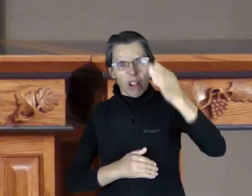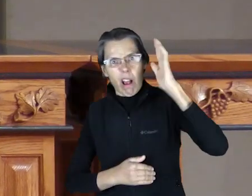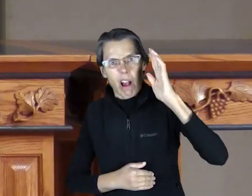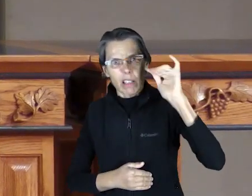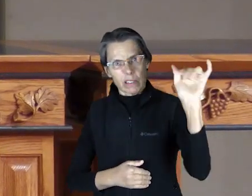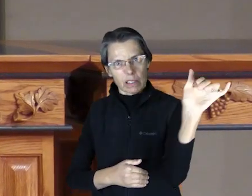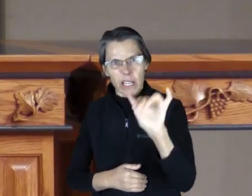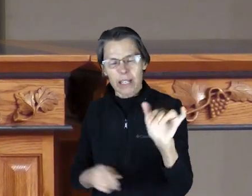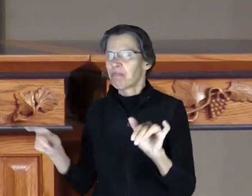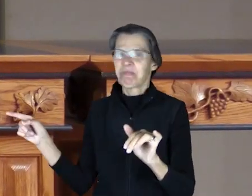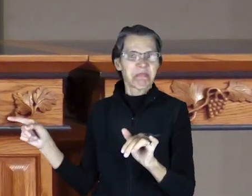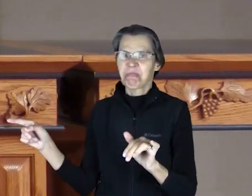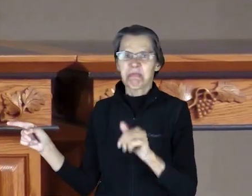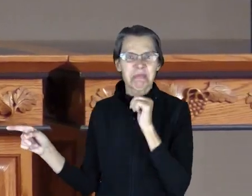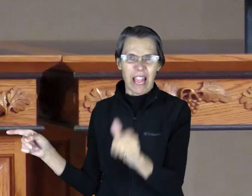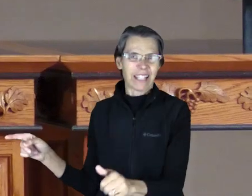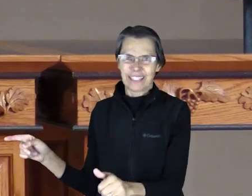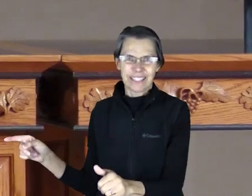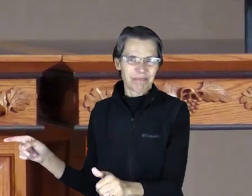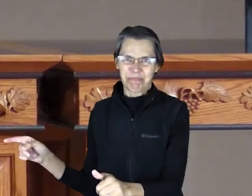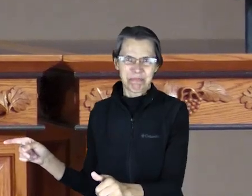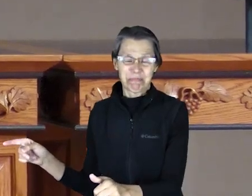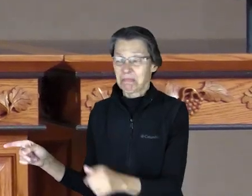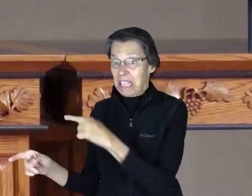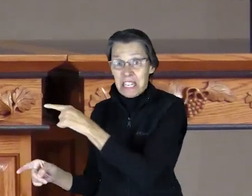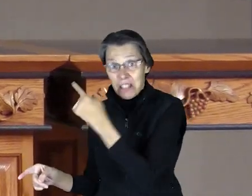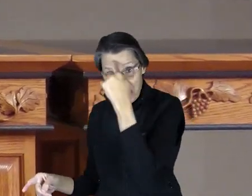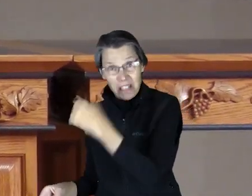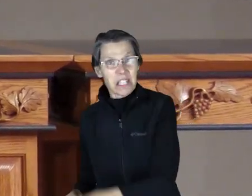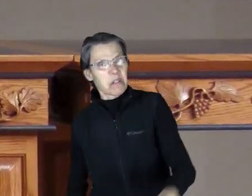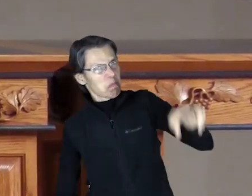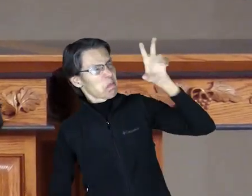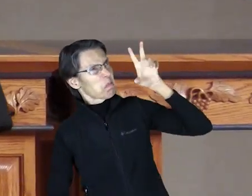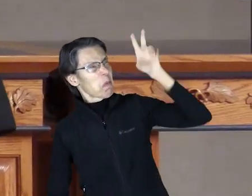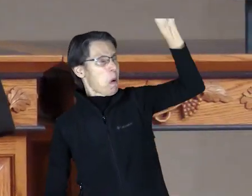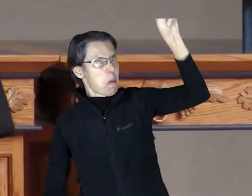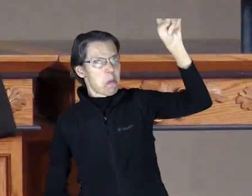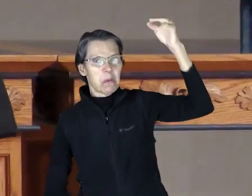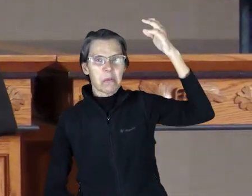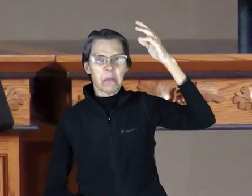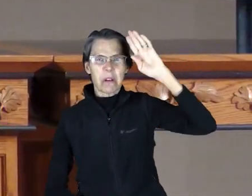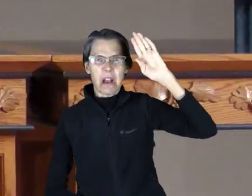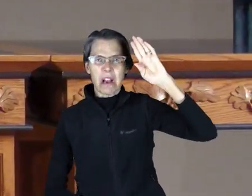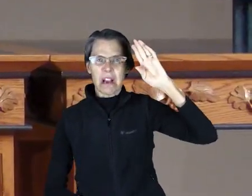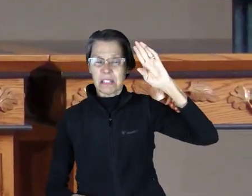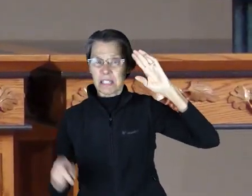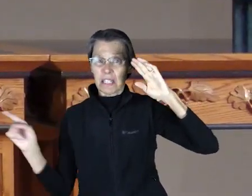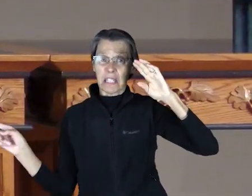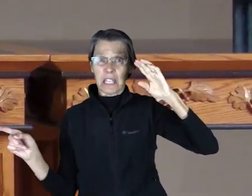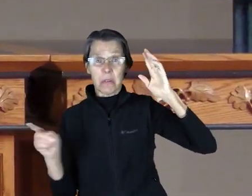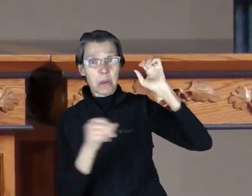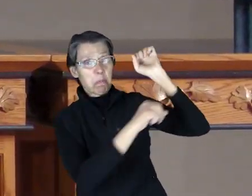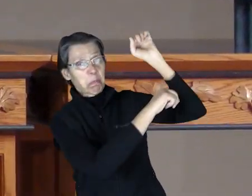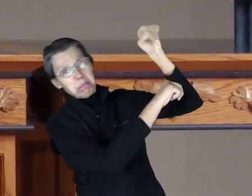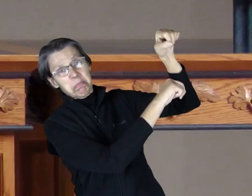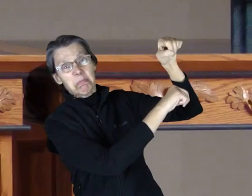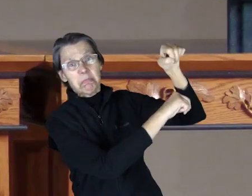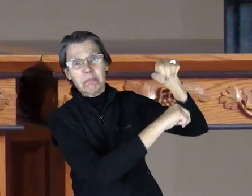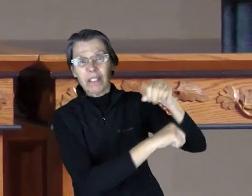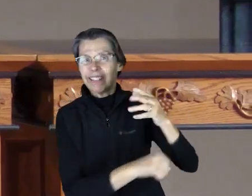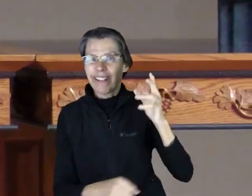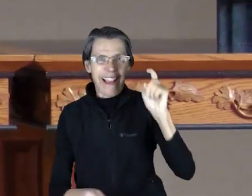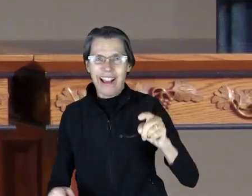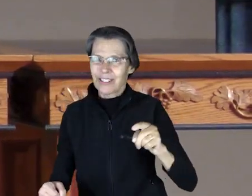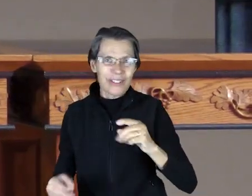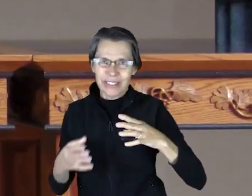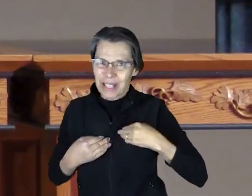To let go of this idea that he could say no to God and have it be okay. Pharaoh had to let go of this idea that he